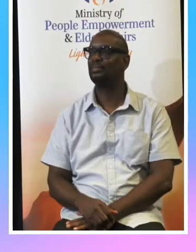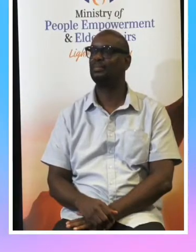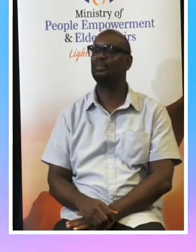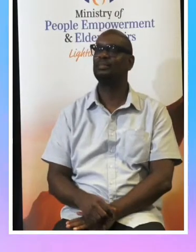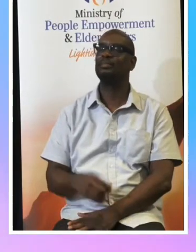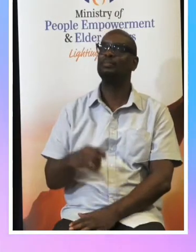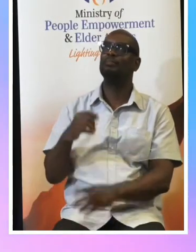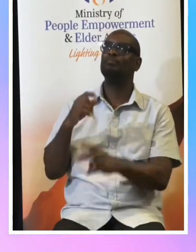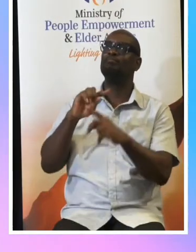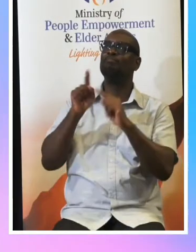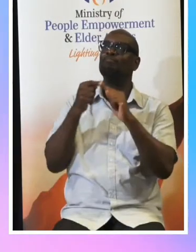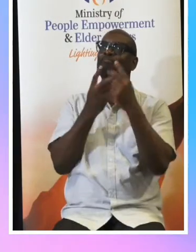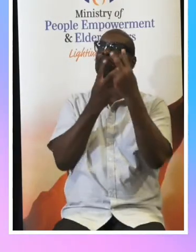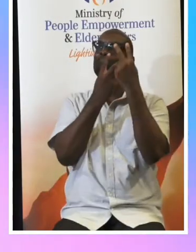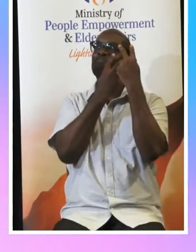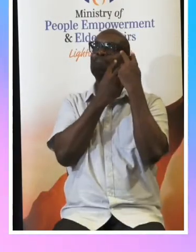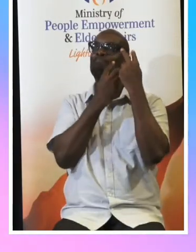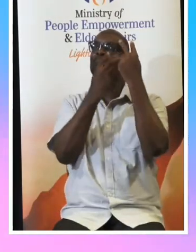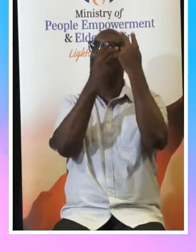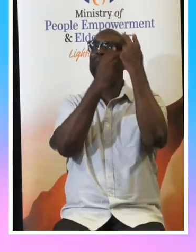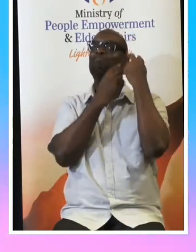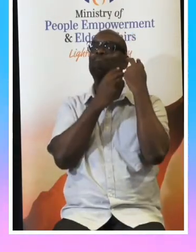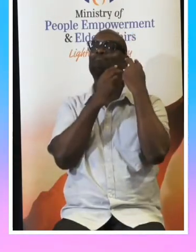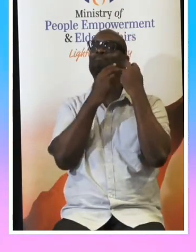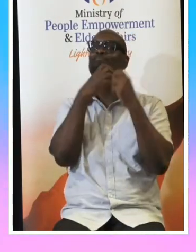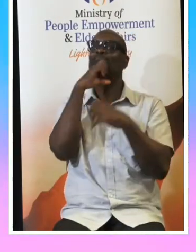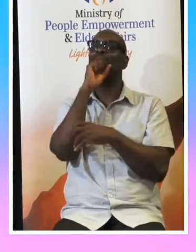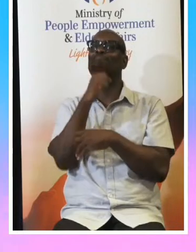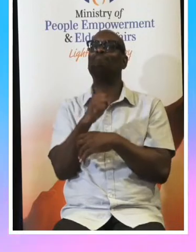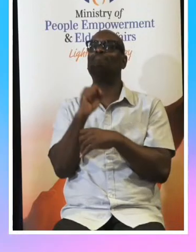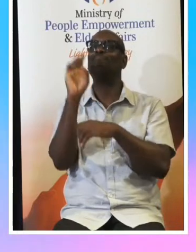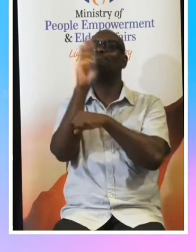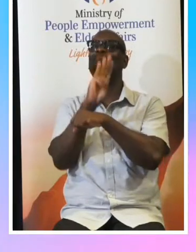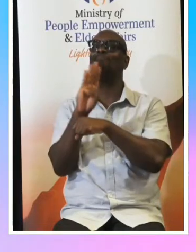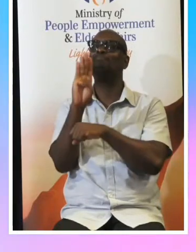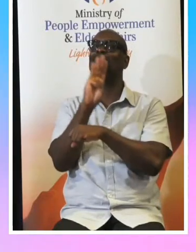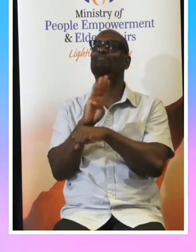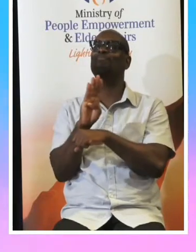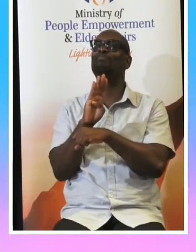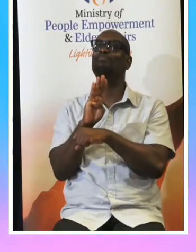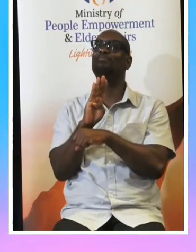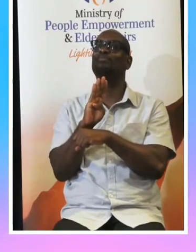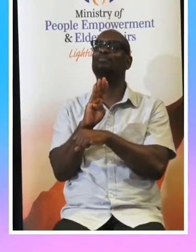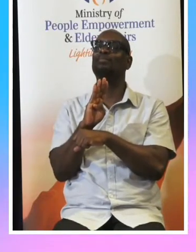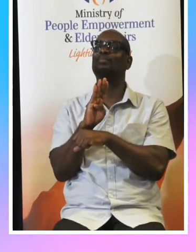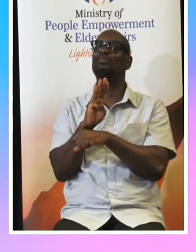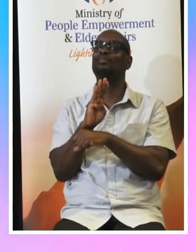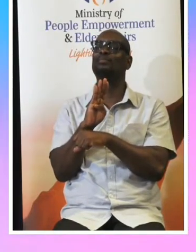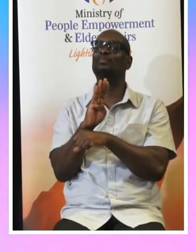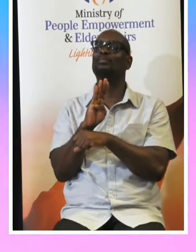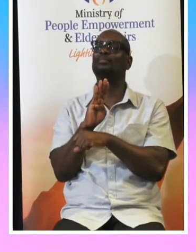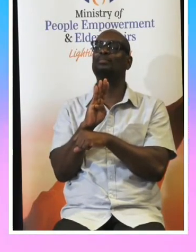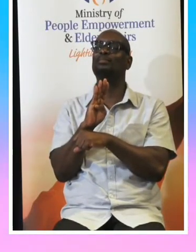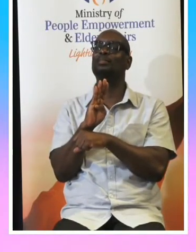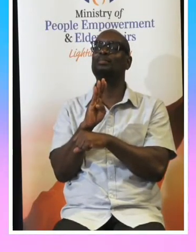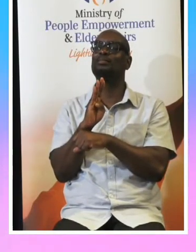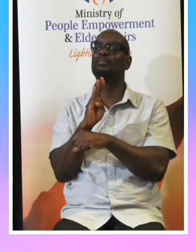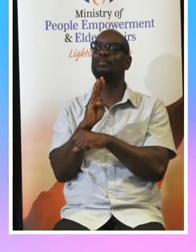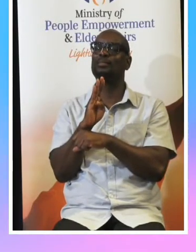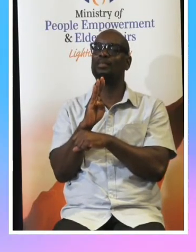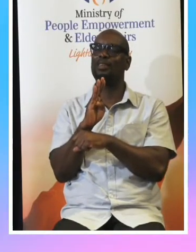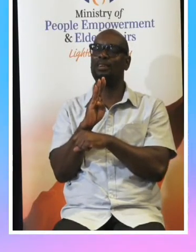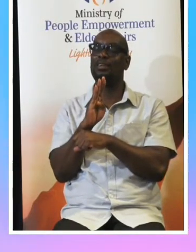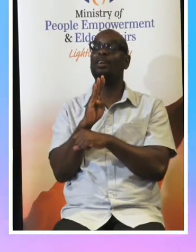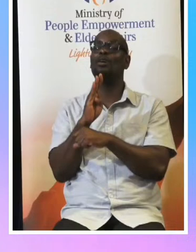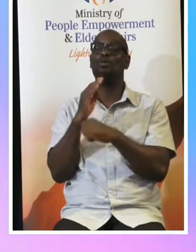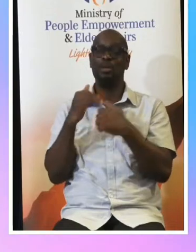in reflecting on the Barbados of yesteryear, there is and was much that was